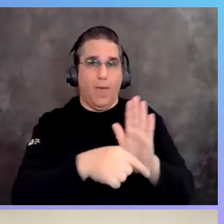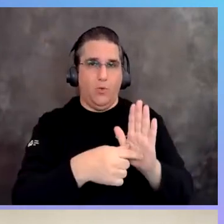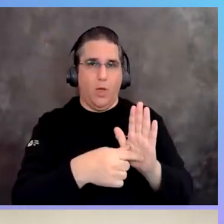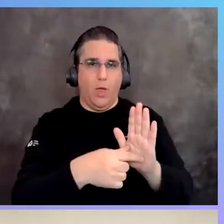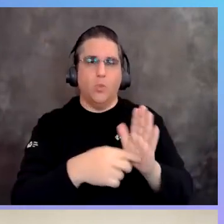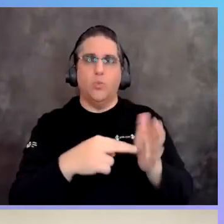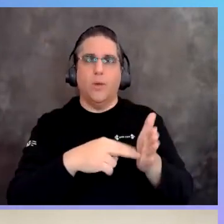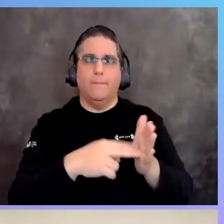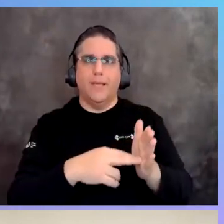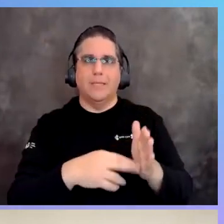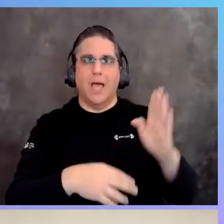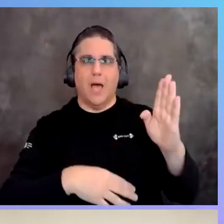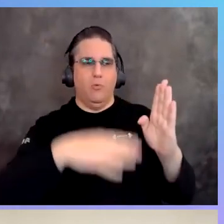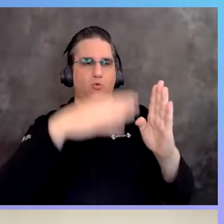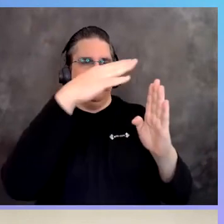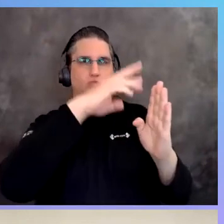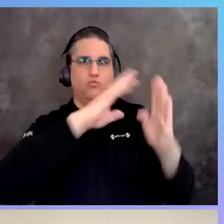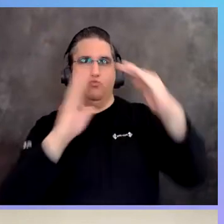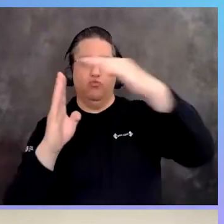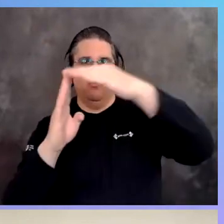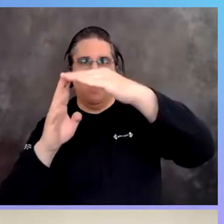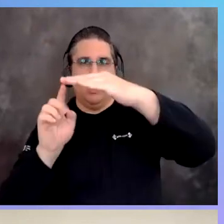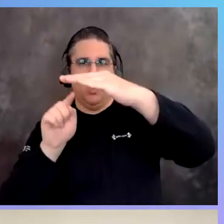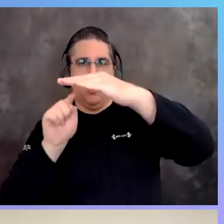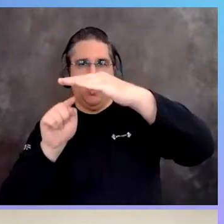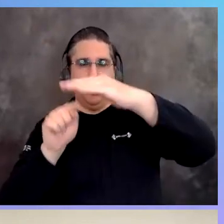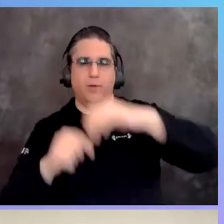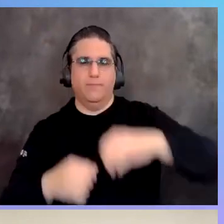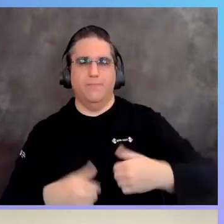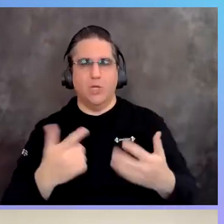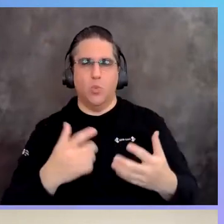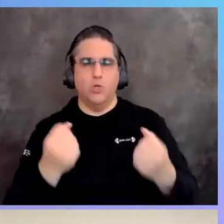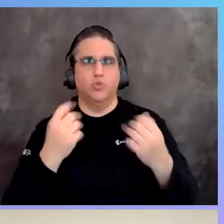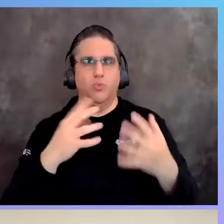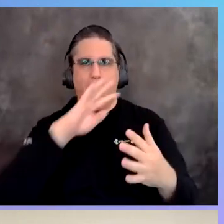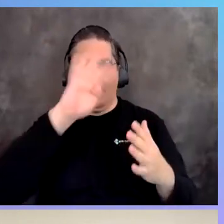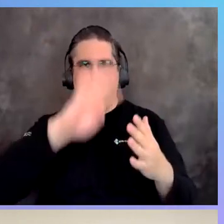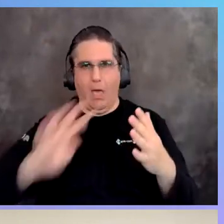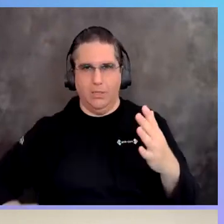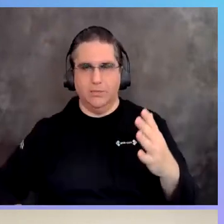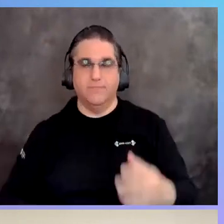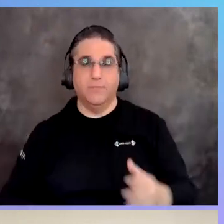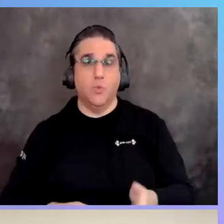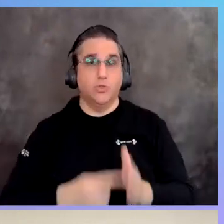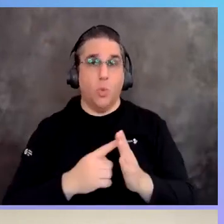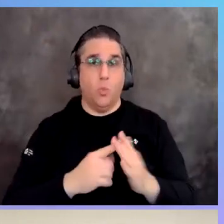so the graph doesn't get too busy. We'll start at the lowest contrast level and work our way up.